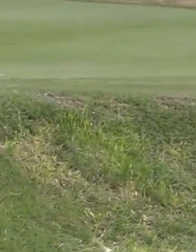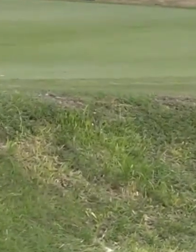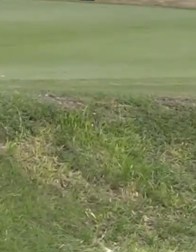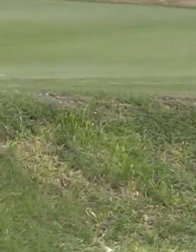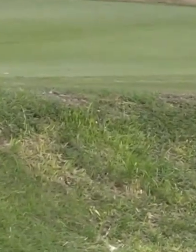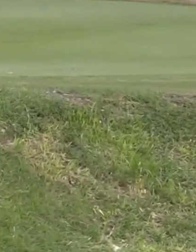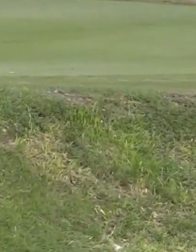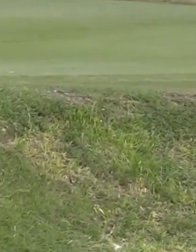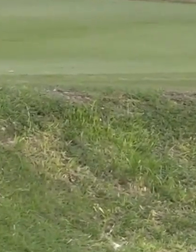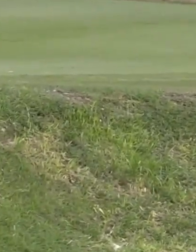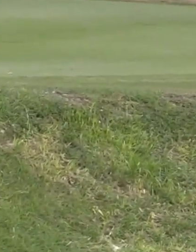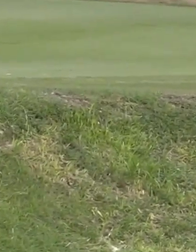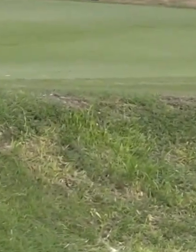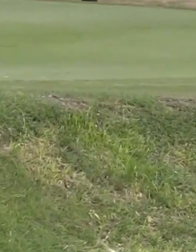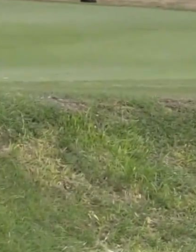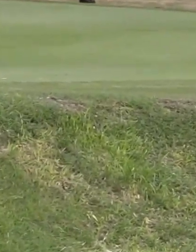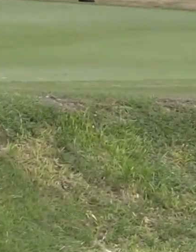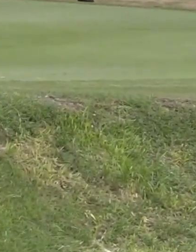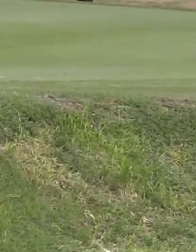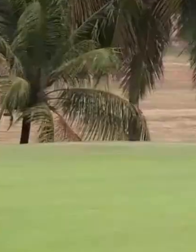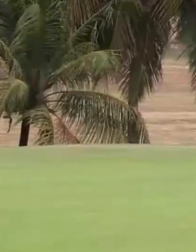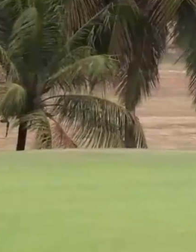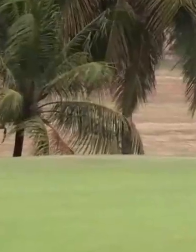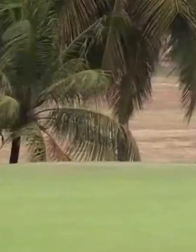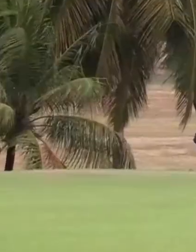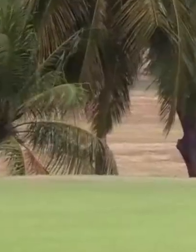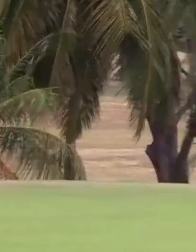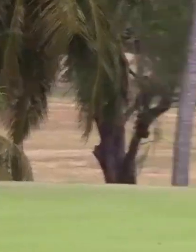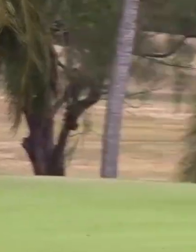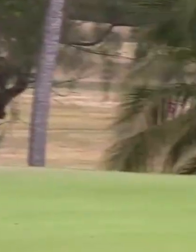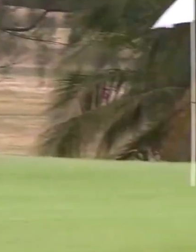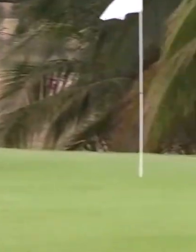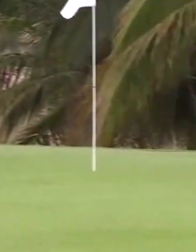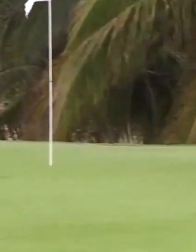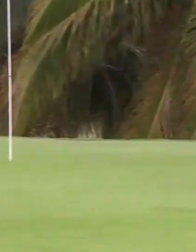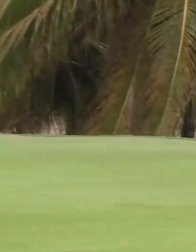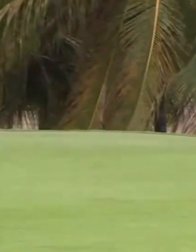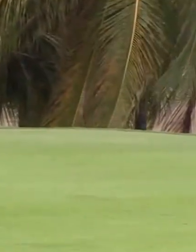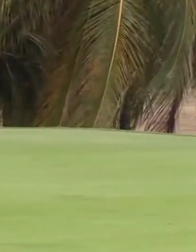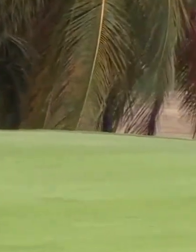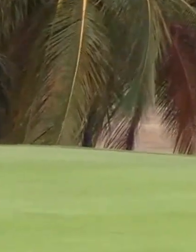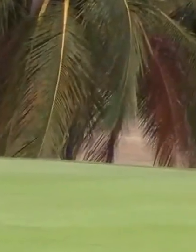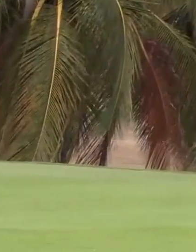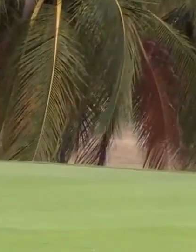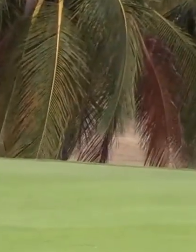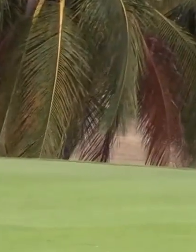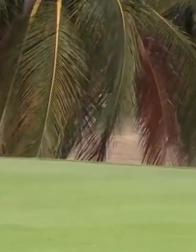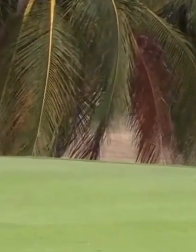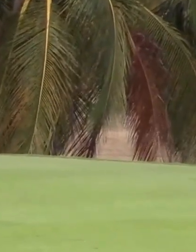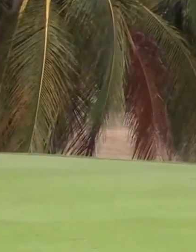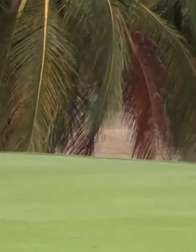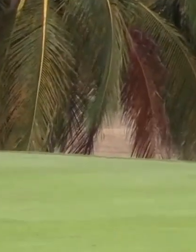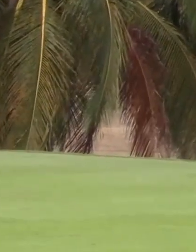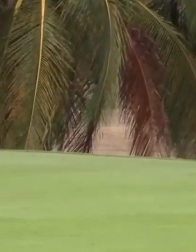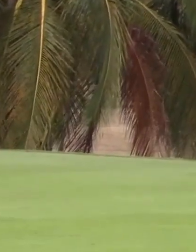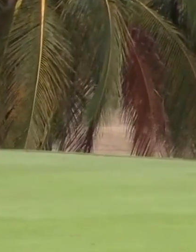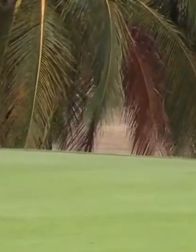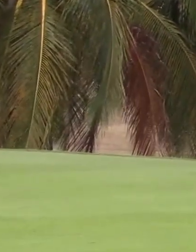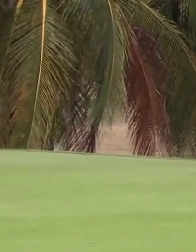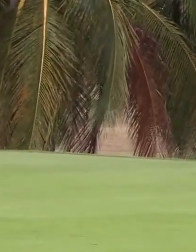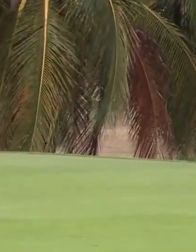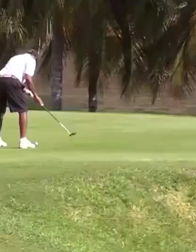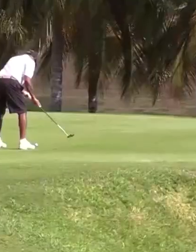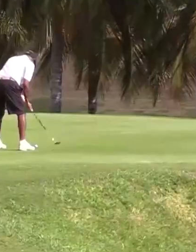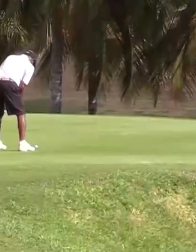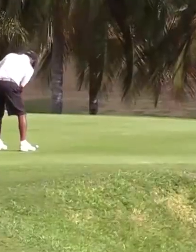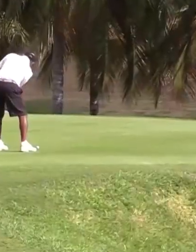par 72, and Nefertari Aline 2 over par 74. In the men's top flight, Joshua Zambrano is the leader with a 4